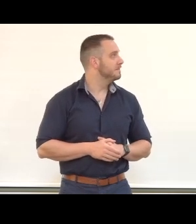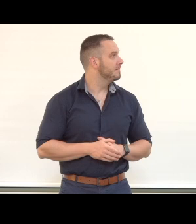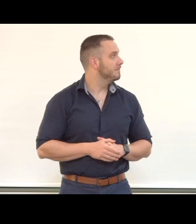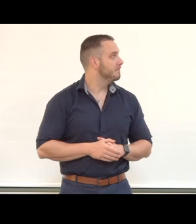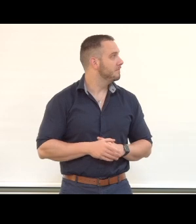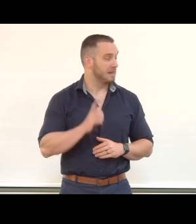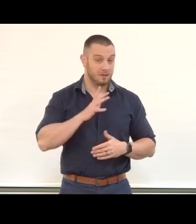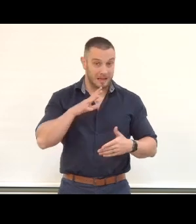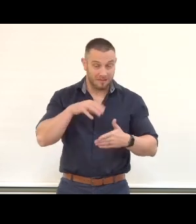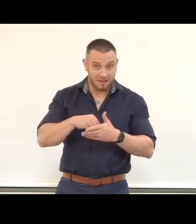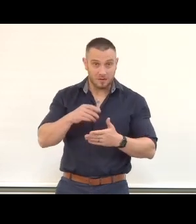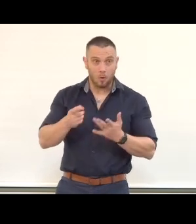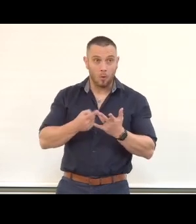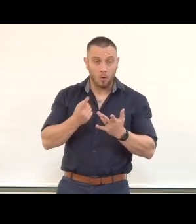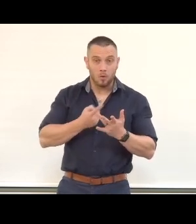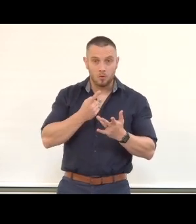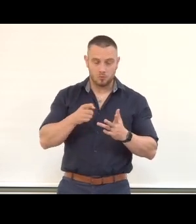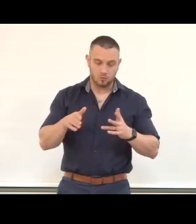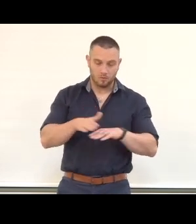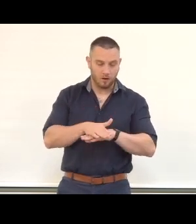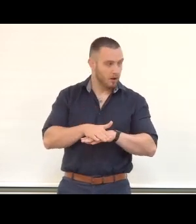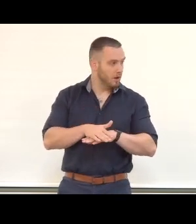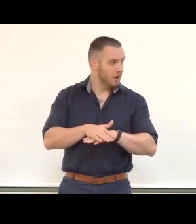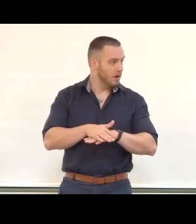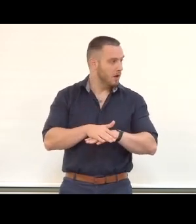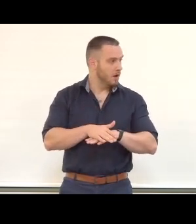I was invited to also cover